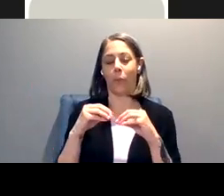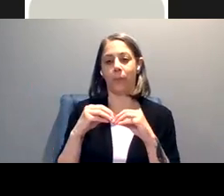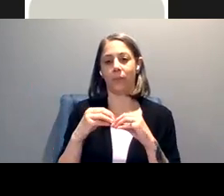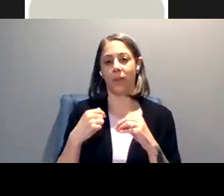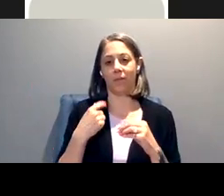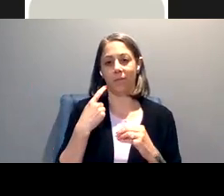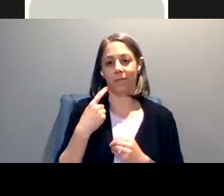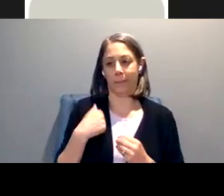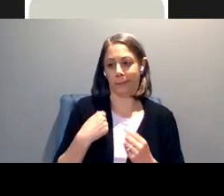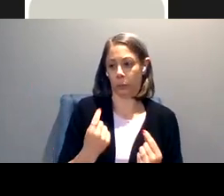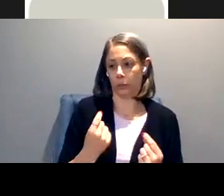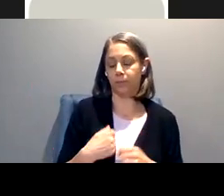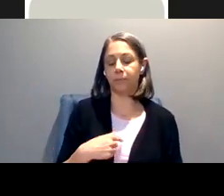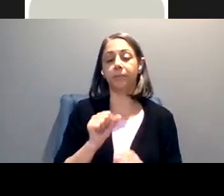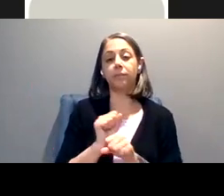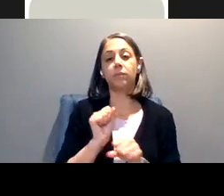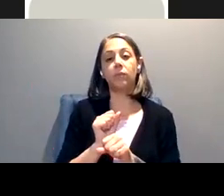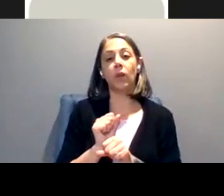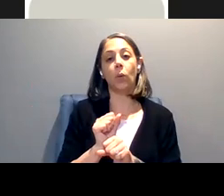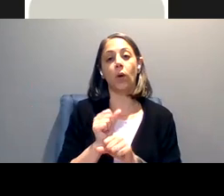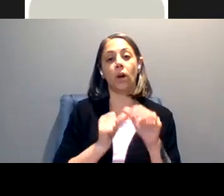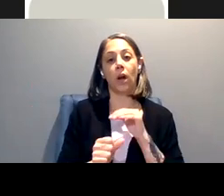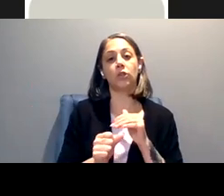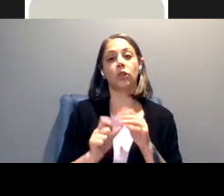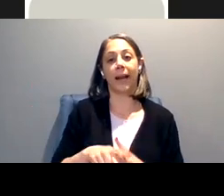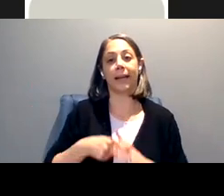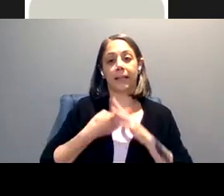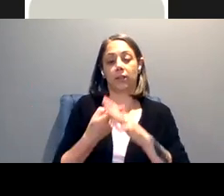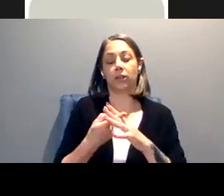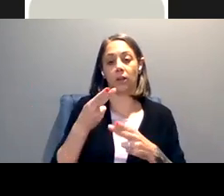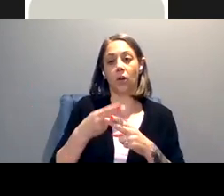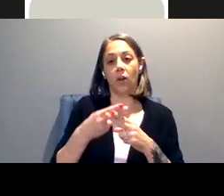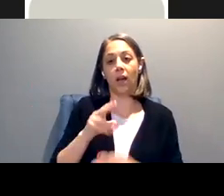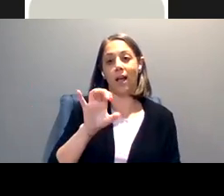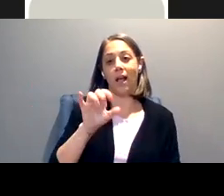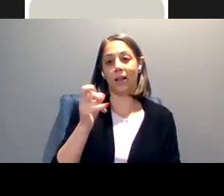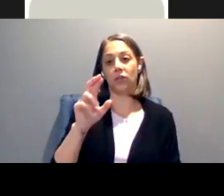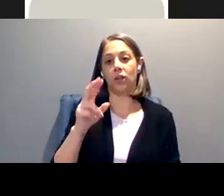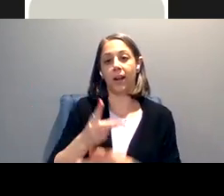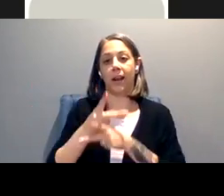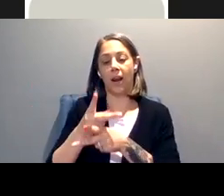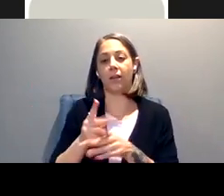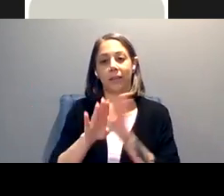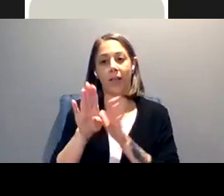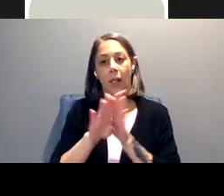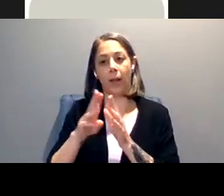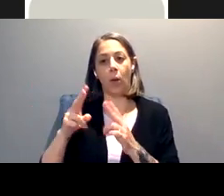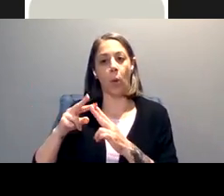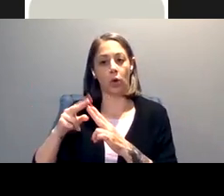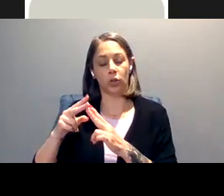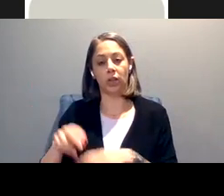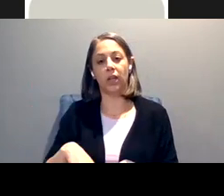do. I work under an initiative called Elder Care Development Partnership,